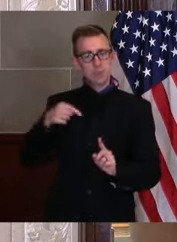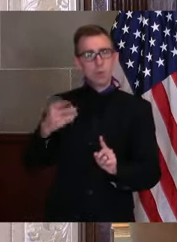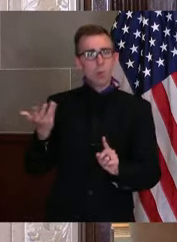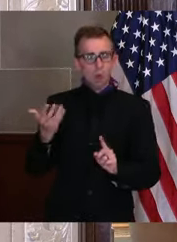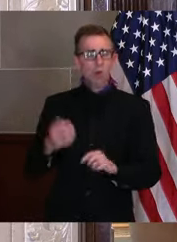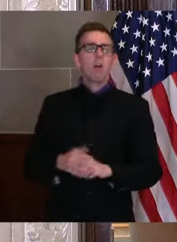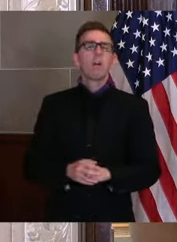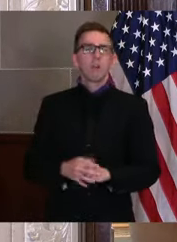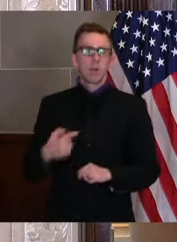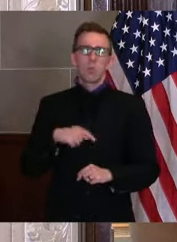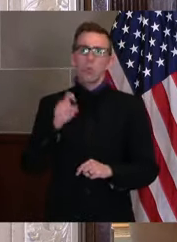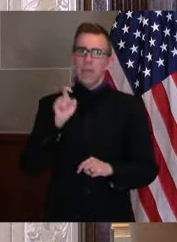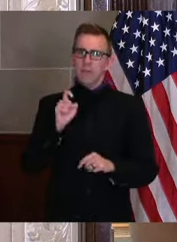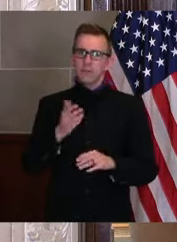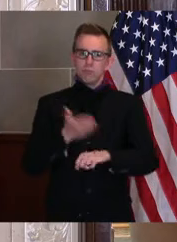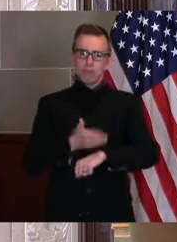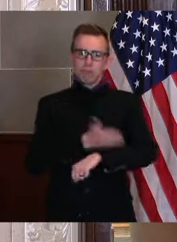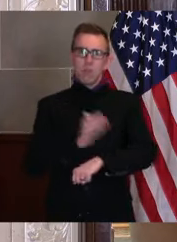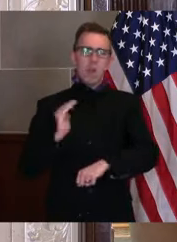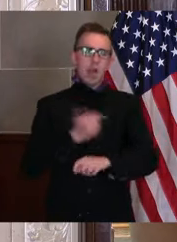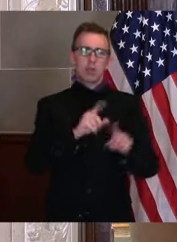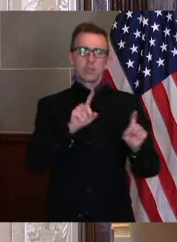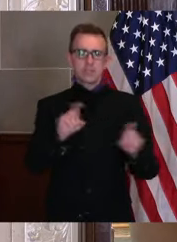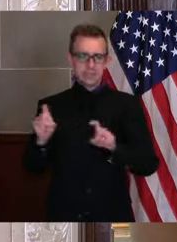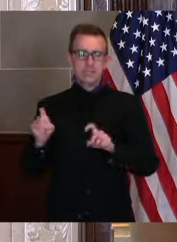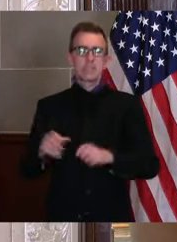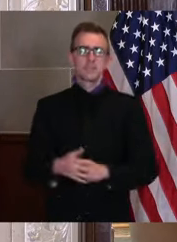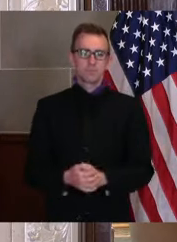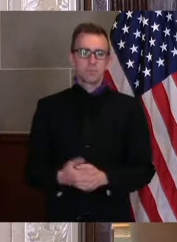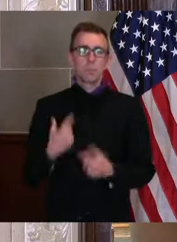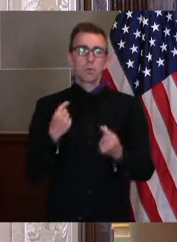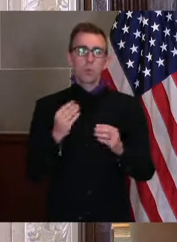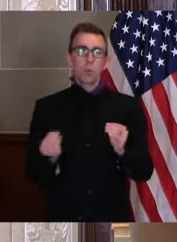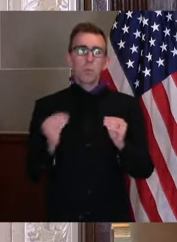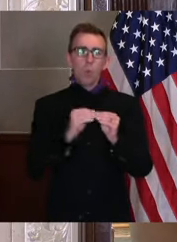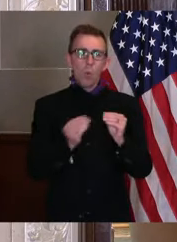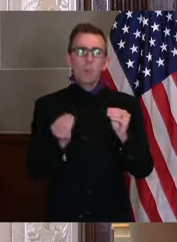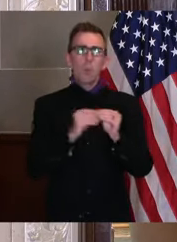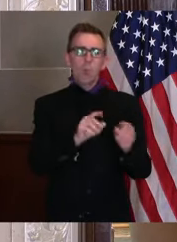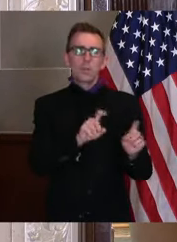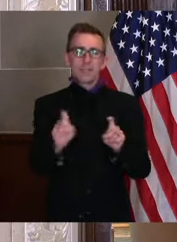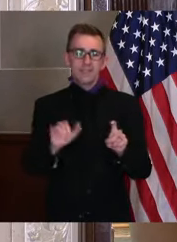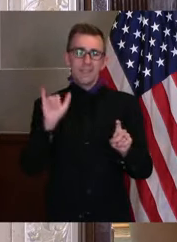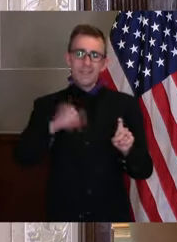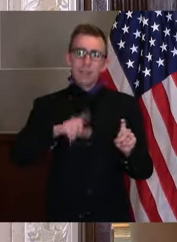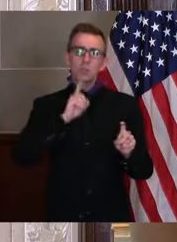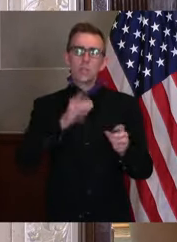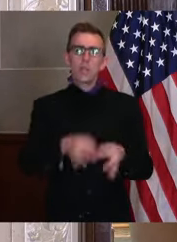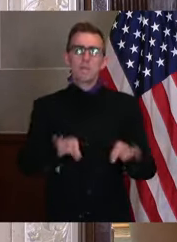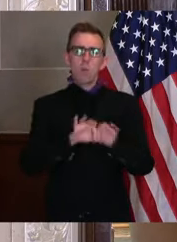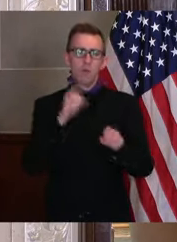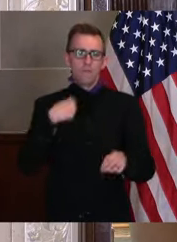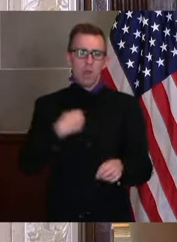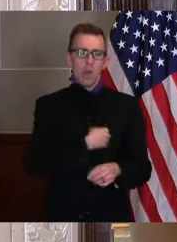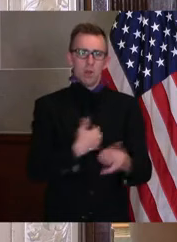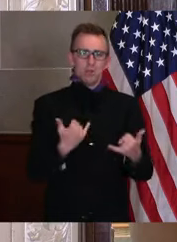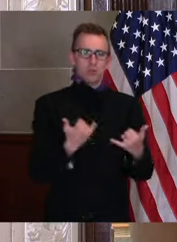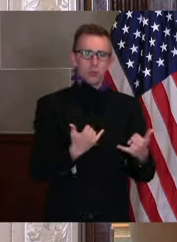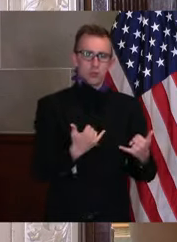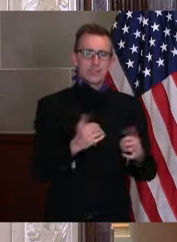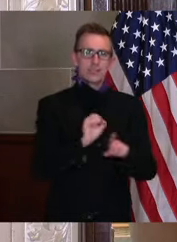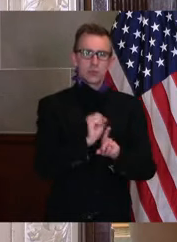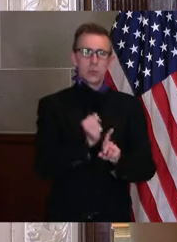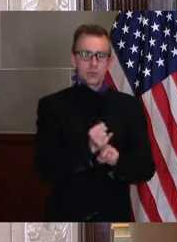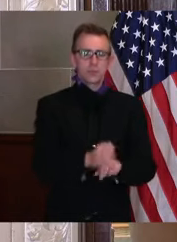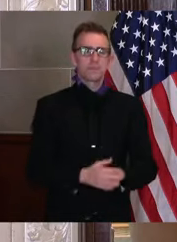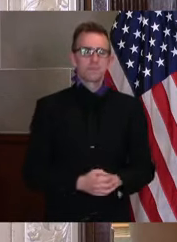have to get better every day at testing, and we're going to have to do more and more testing. That is crucial for the time as we speak today,